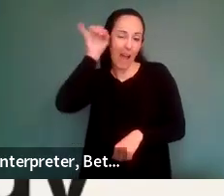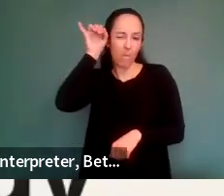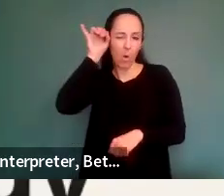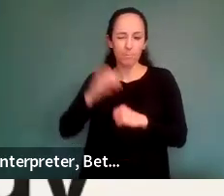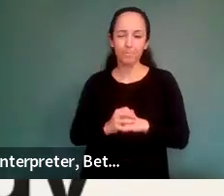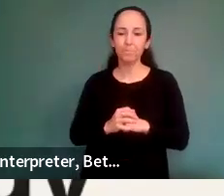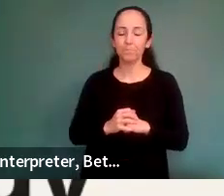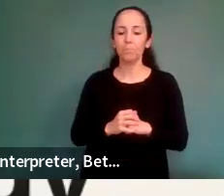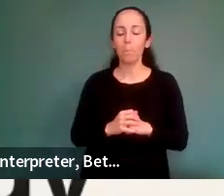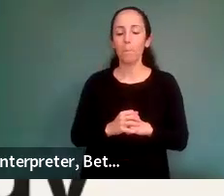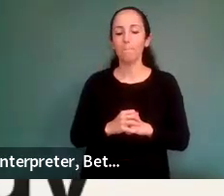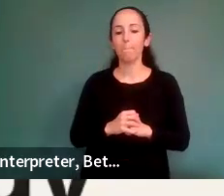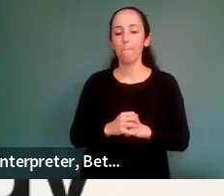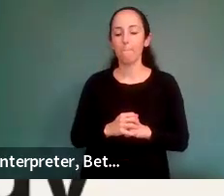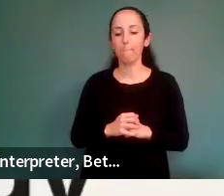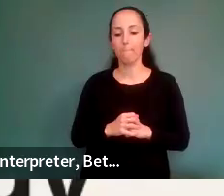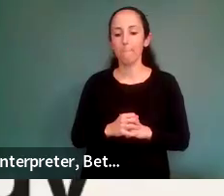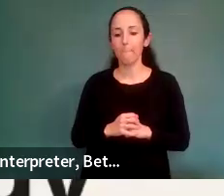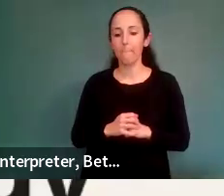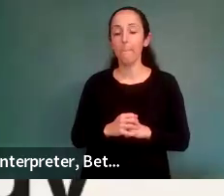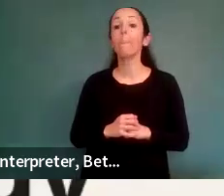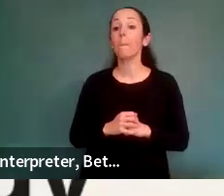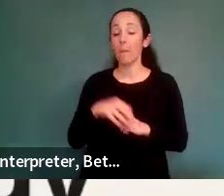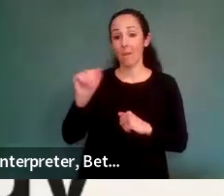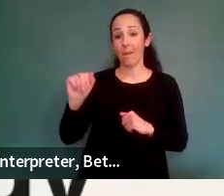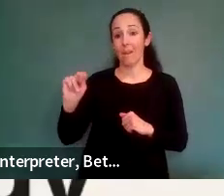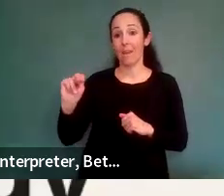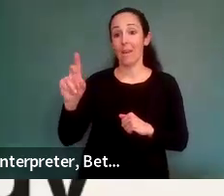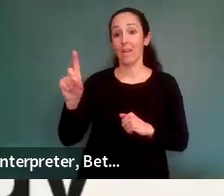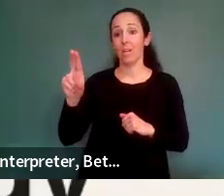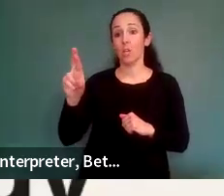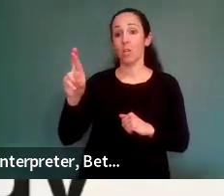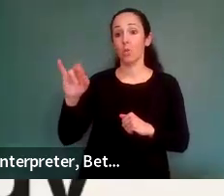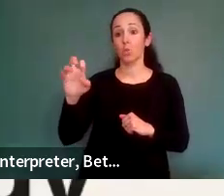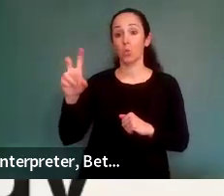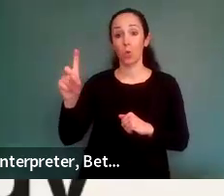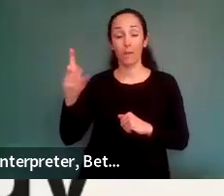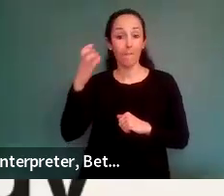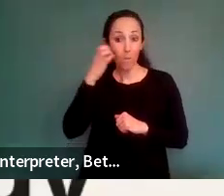Another area, the Android phones have what's called TalkBack.